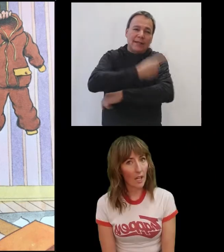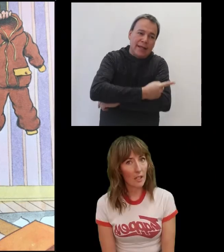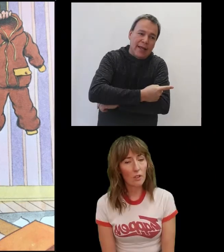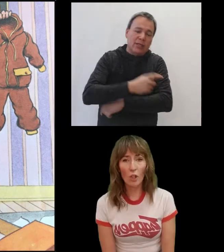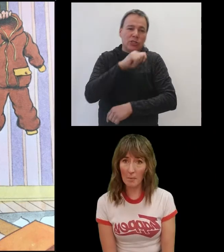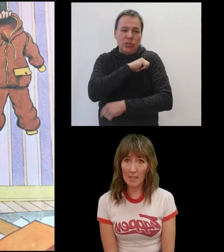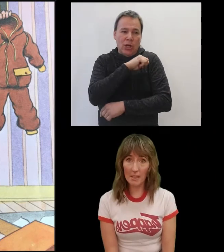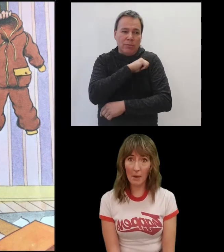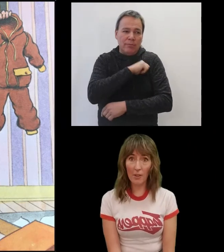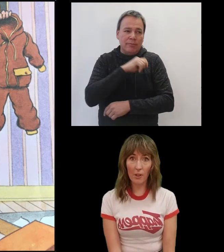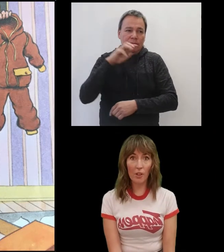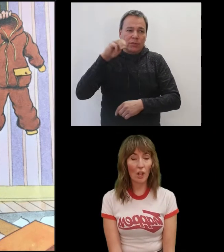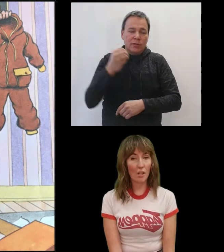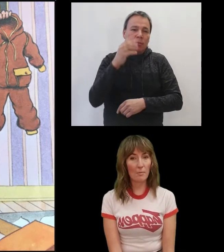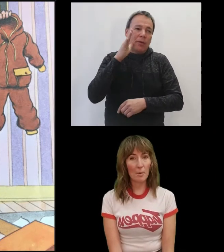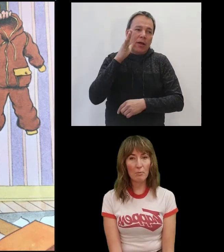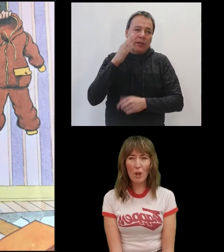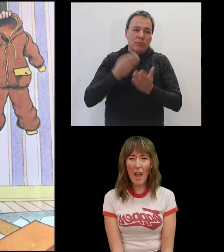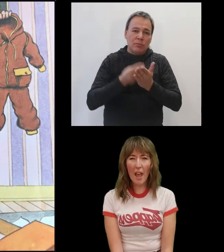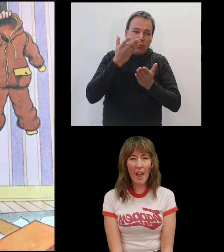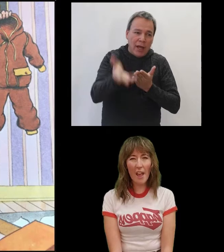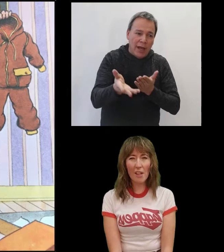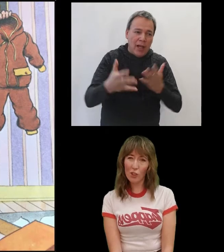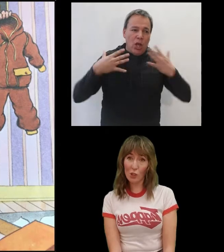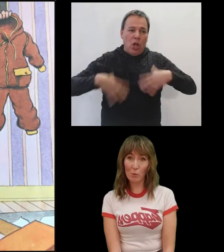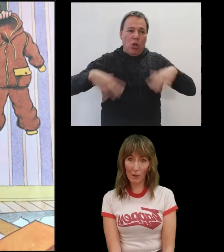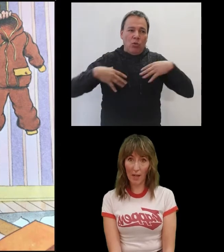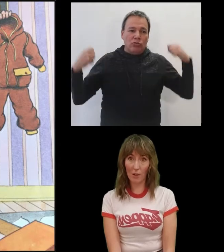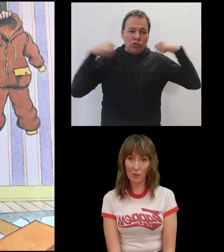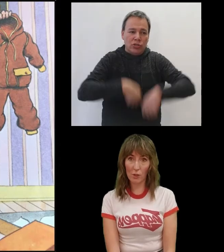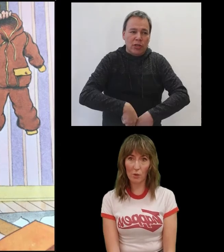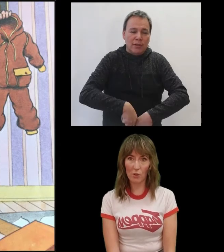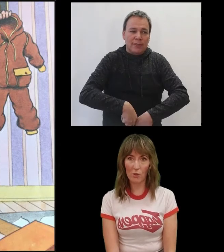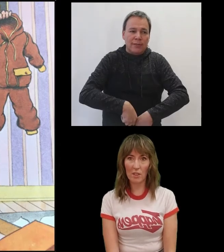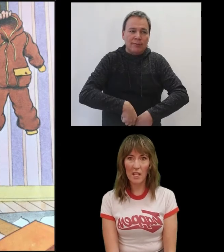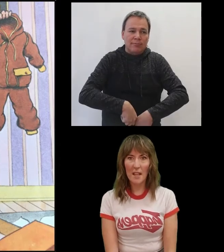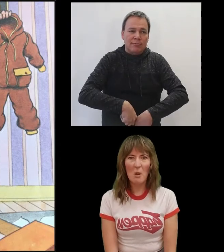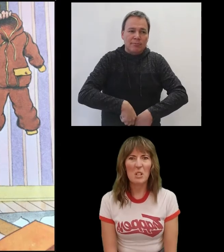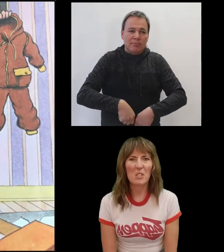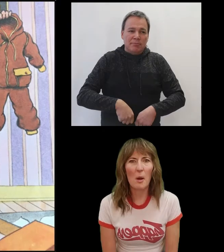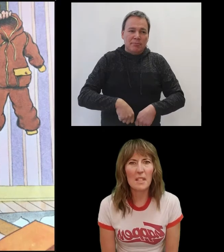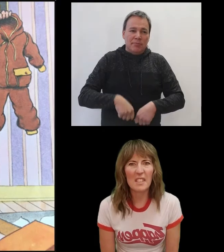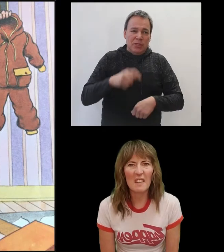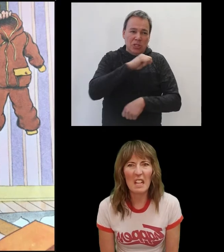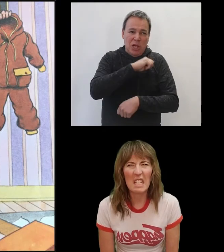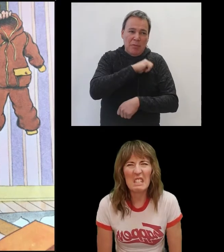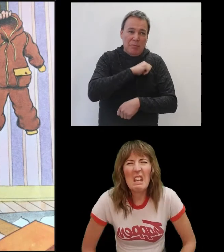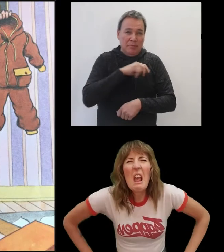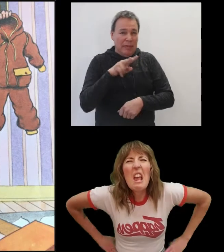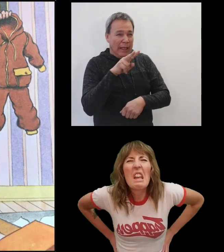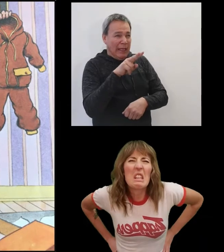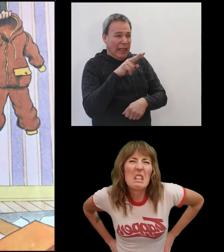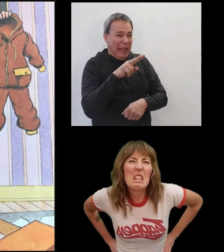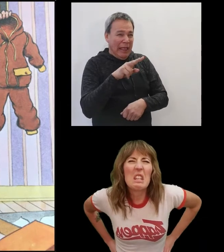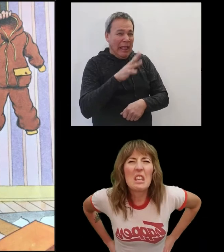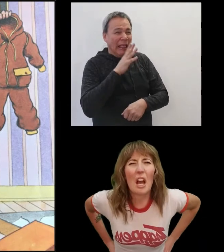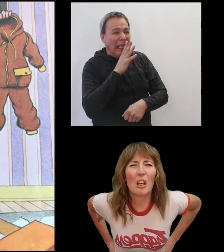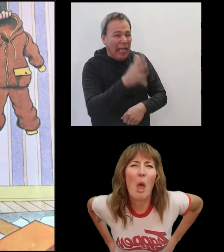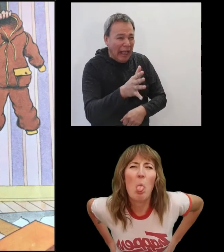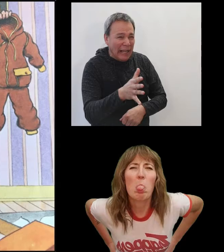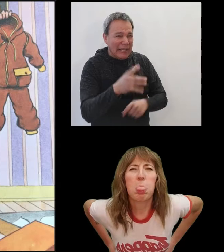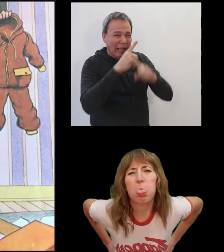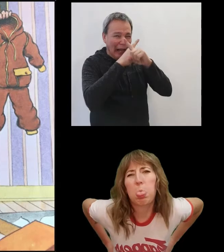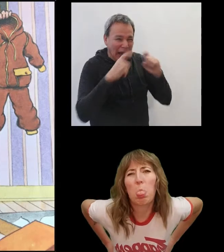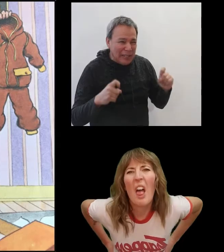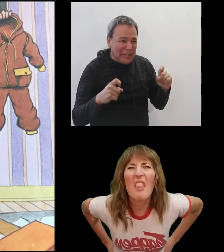One day, Thomas's mother got him a brand new brown snowsuit. When Thomas said that, he said,